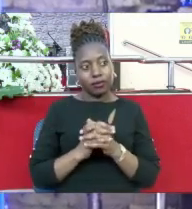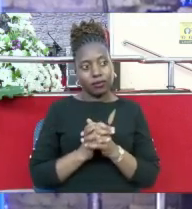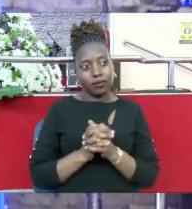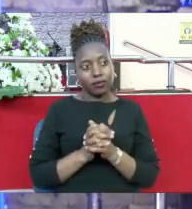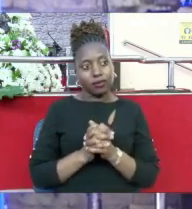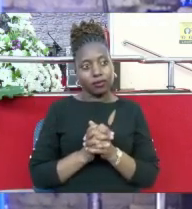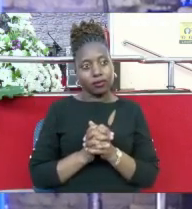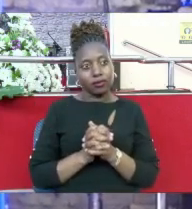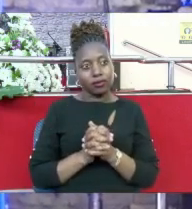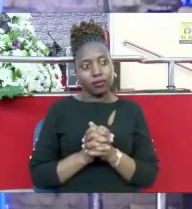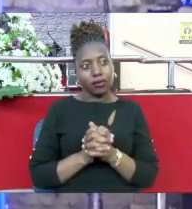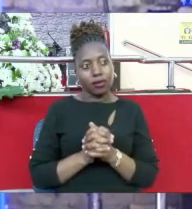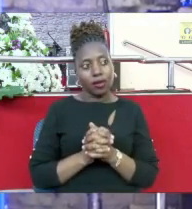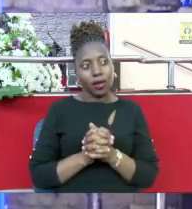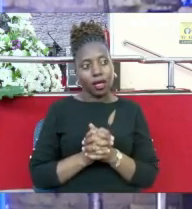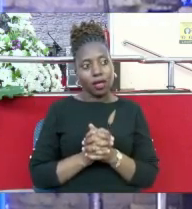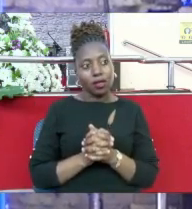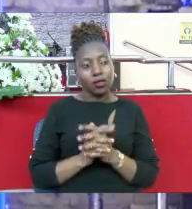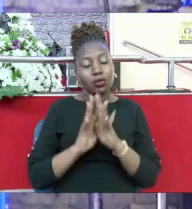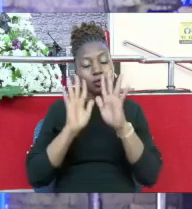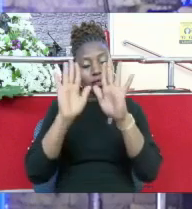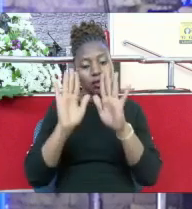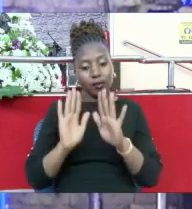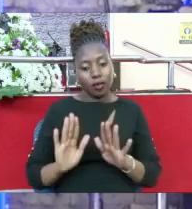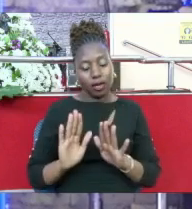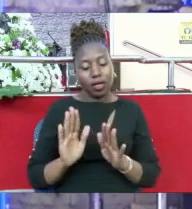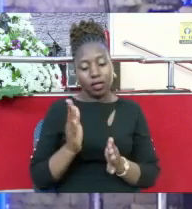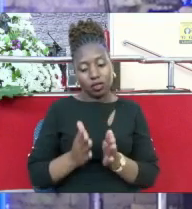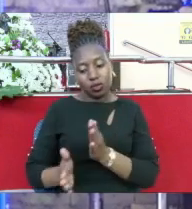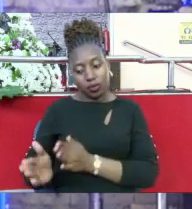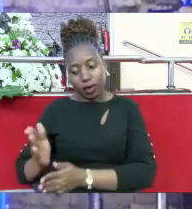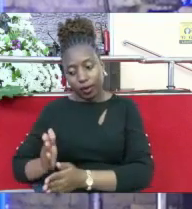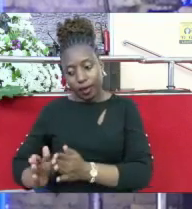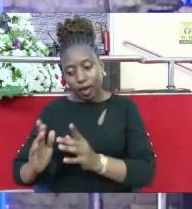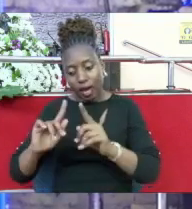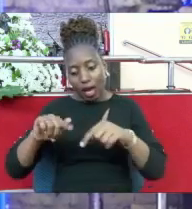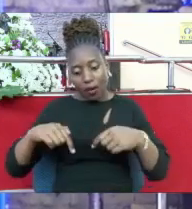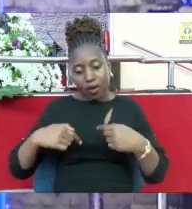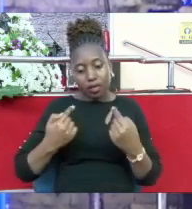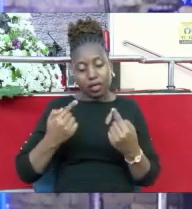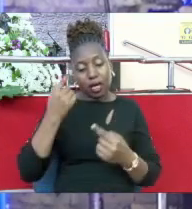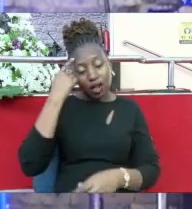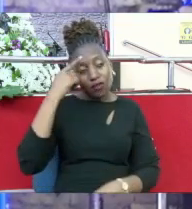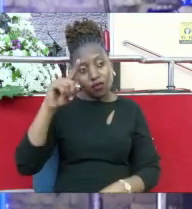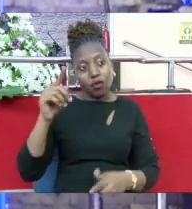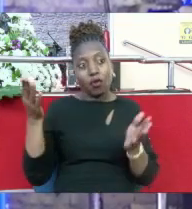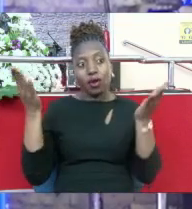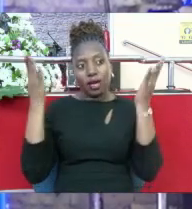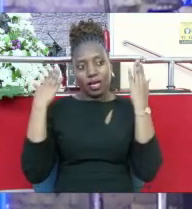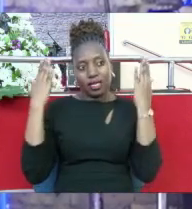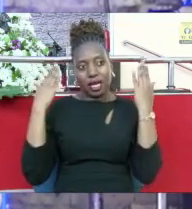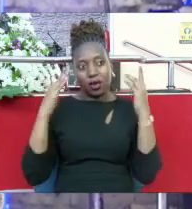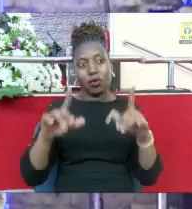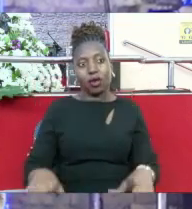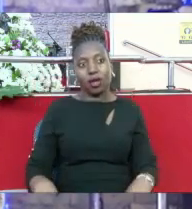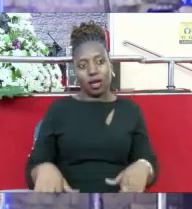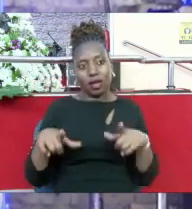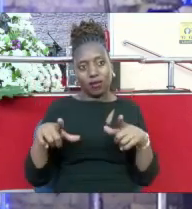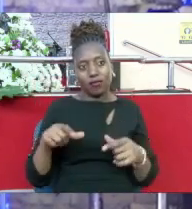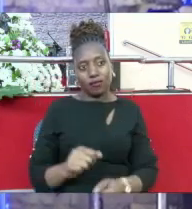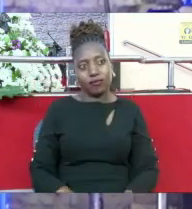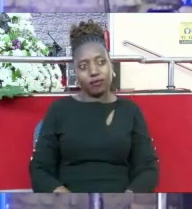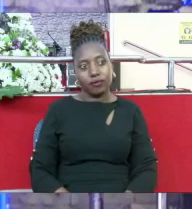So we have to prepare ourselves for eternity. Na ni vizuri tukaweza kujiandaa kwa maisha yale ambayo yatakuja baada ya haya maisha